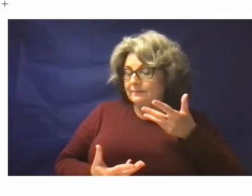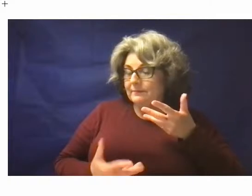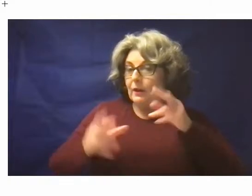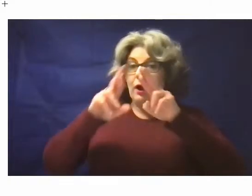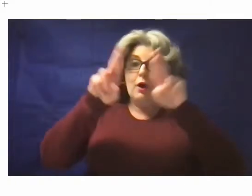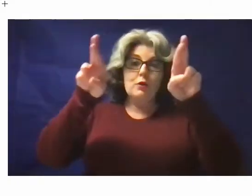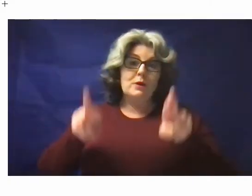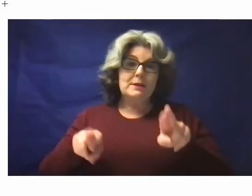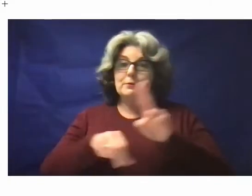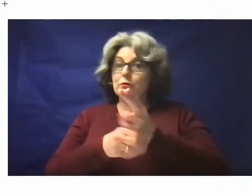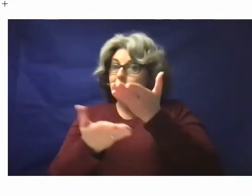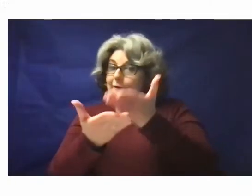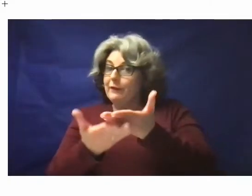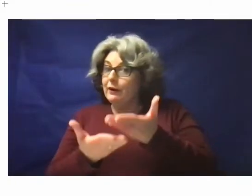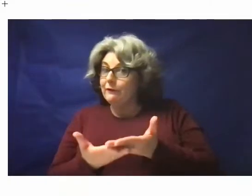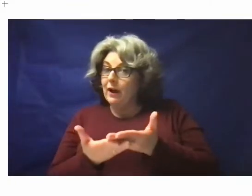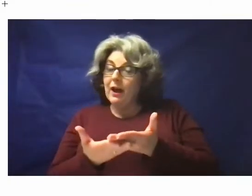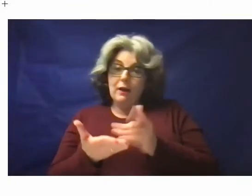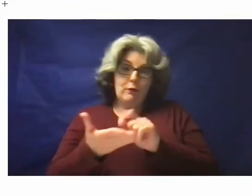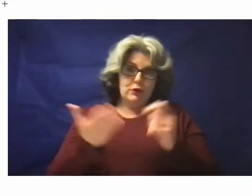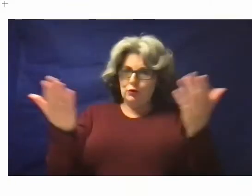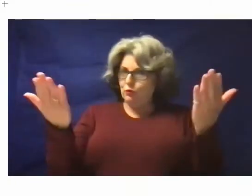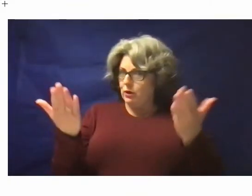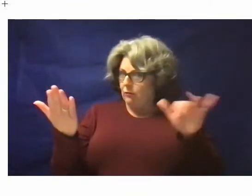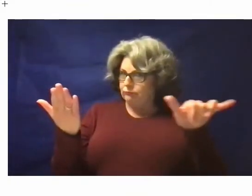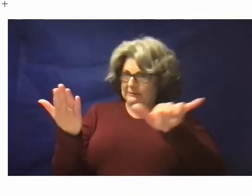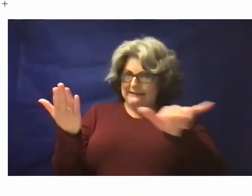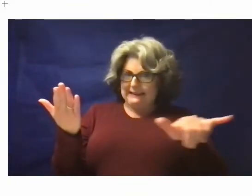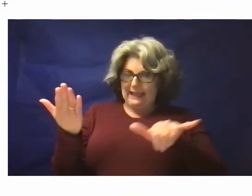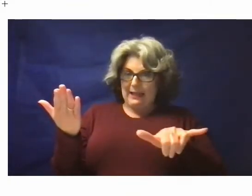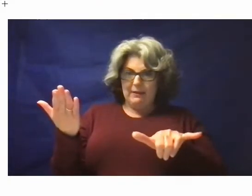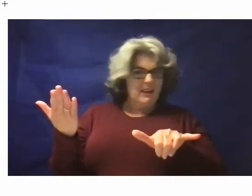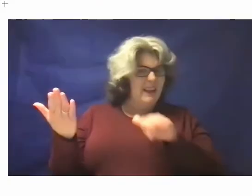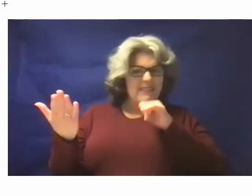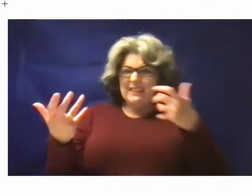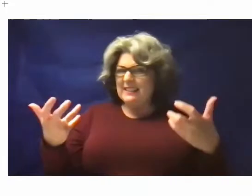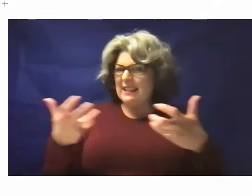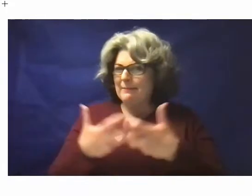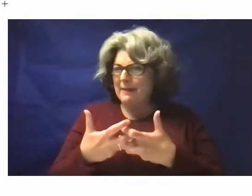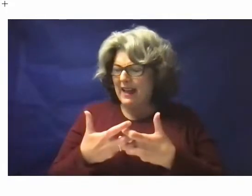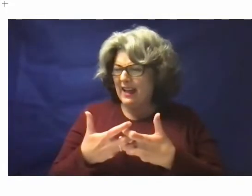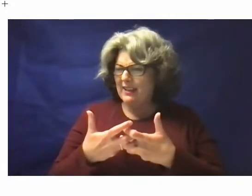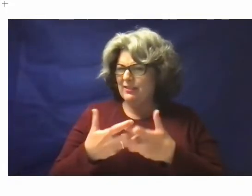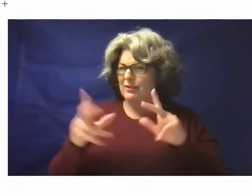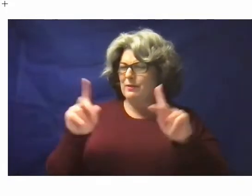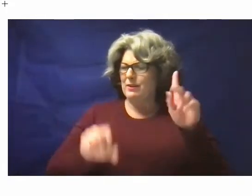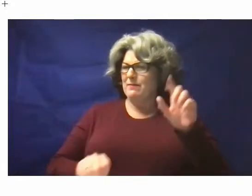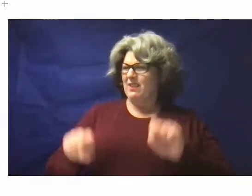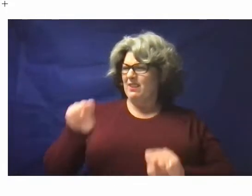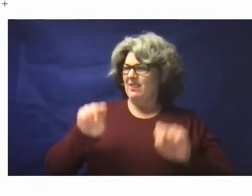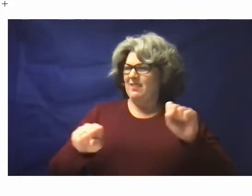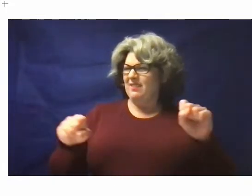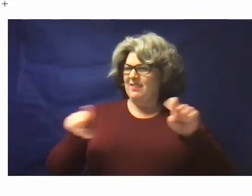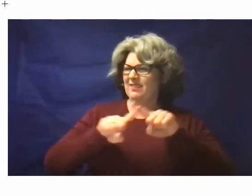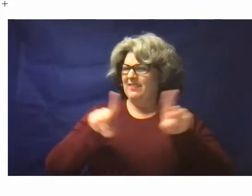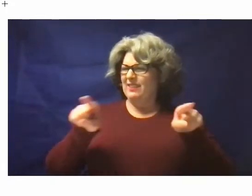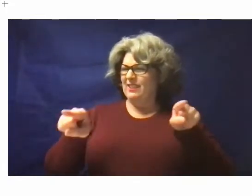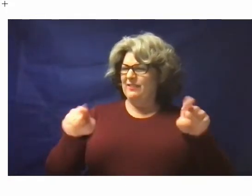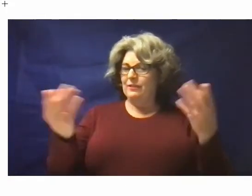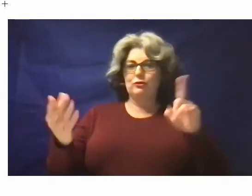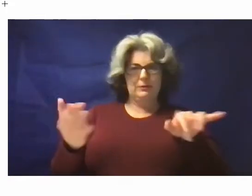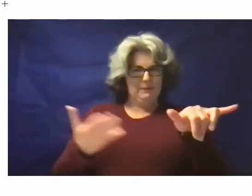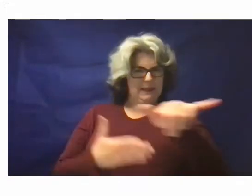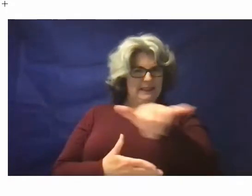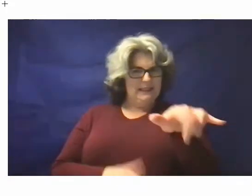used to verify what you've written. And if they don't match, it could cast doubt on your application. So let's, make sure it